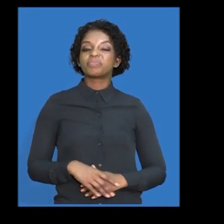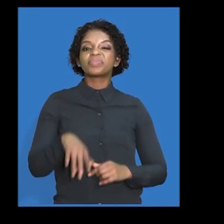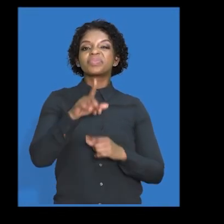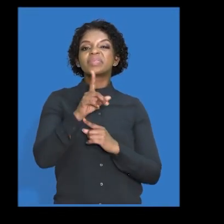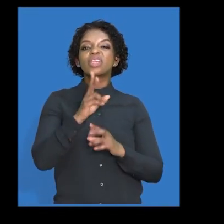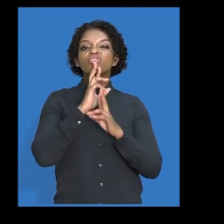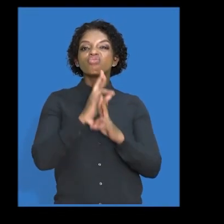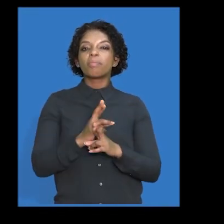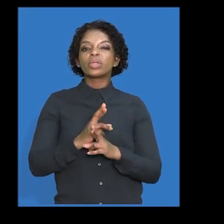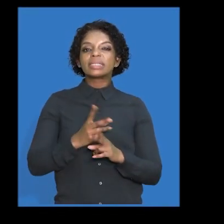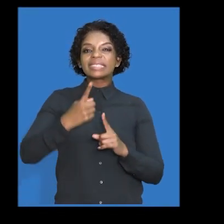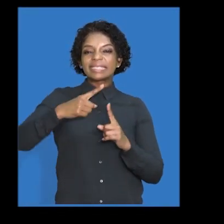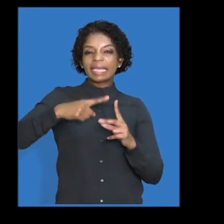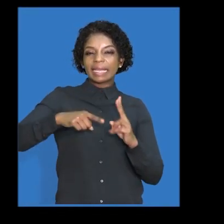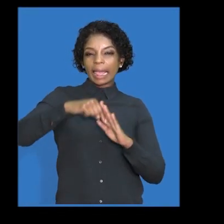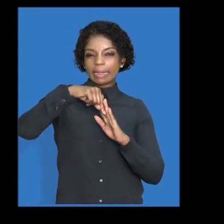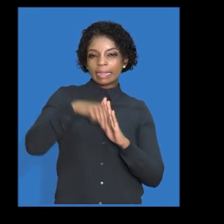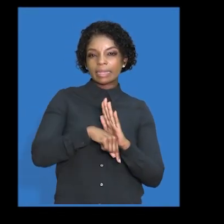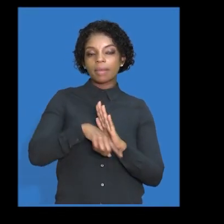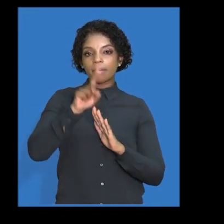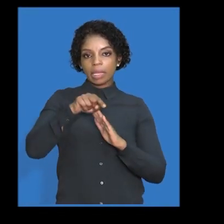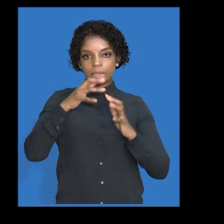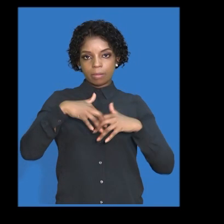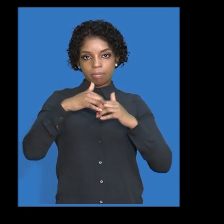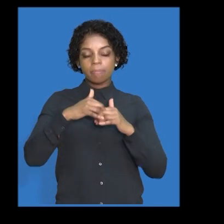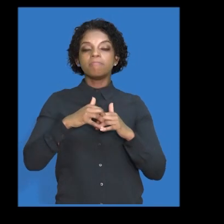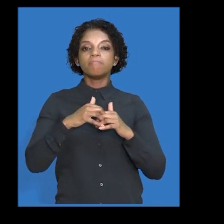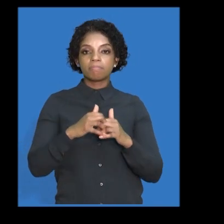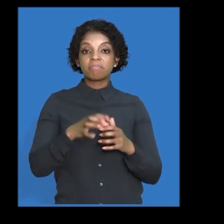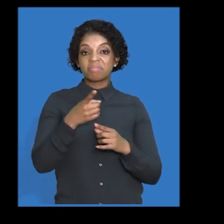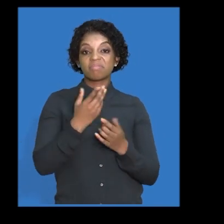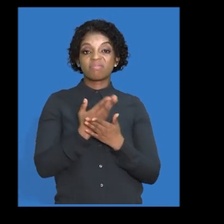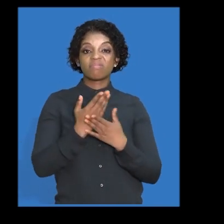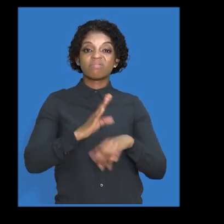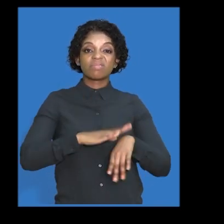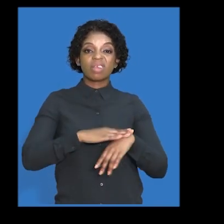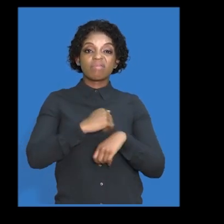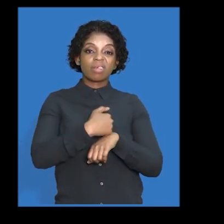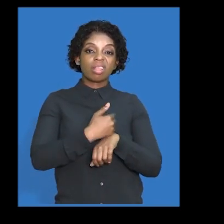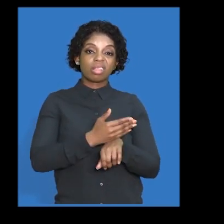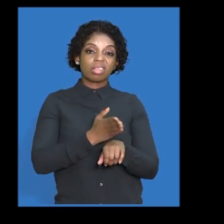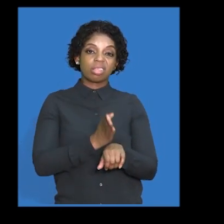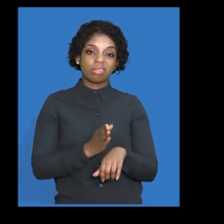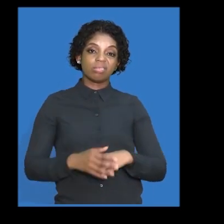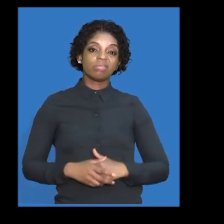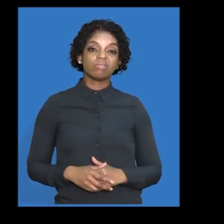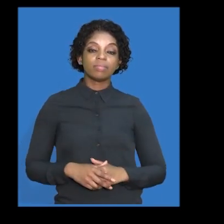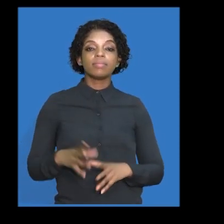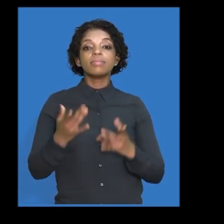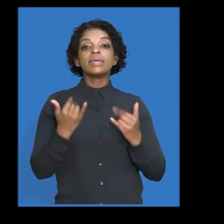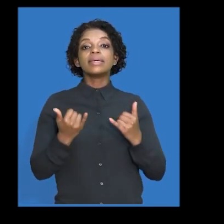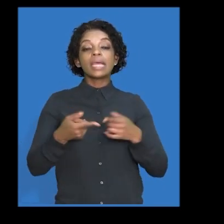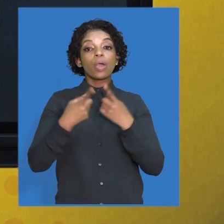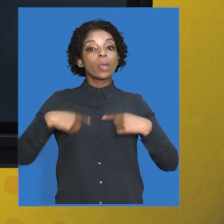Detailed reports must be drawn up, which can be time consuming. So now we're not focusing on our